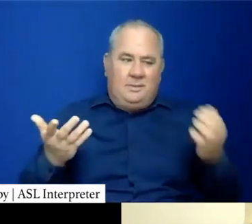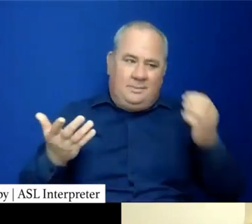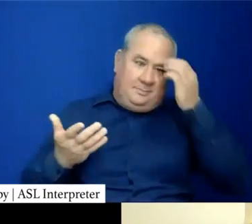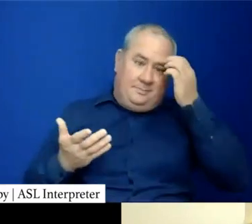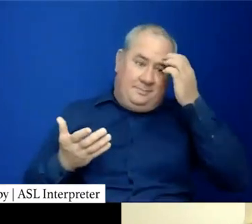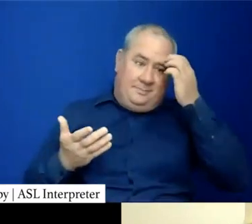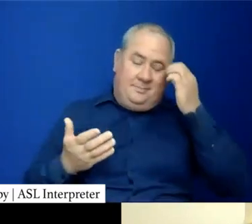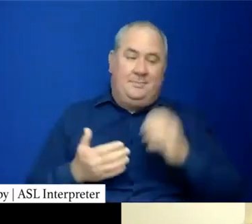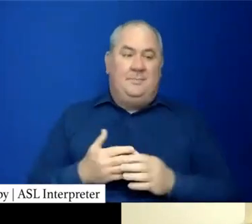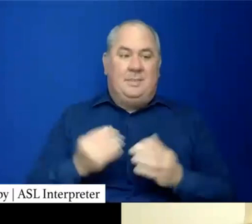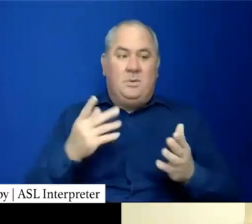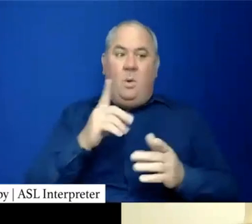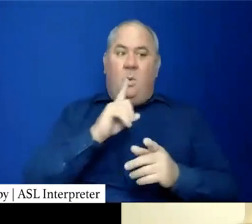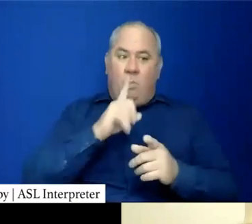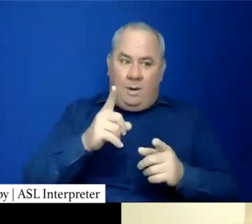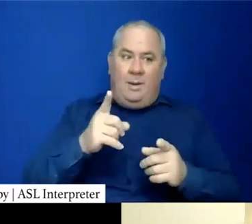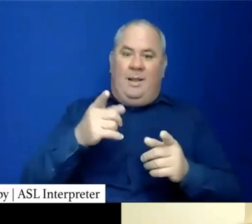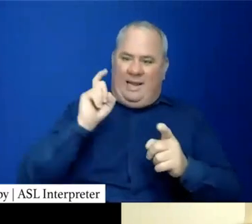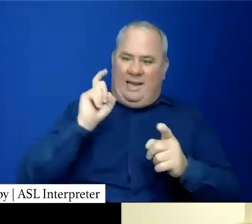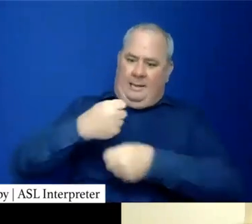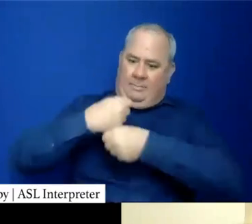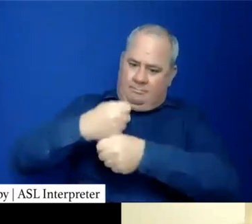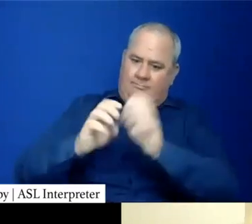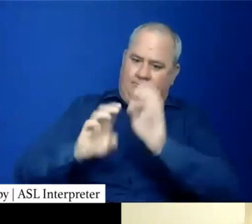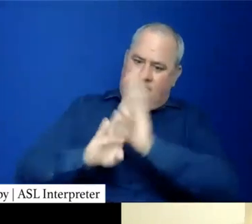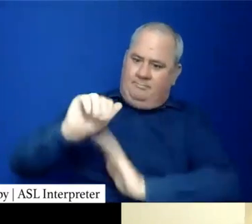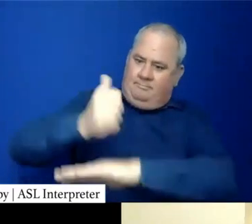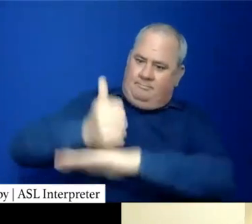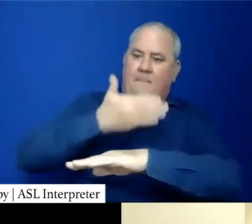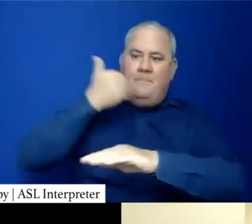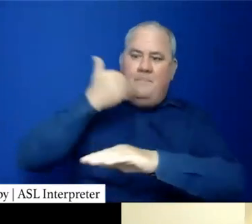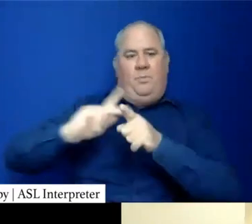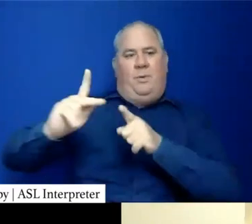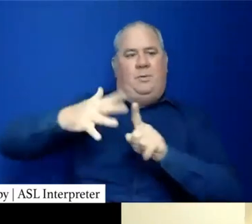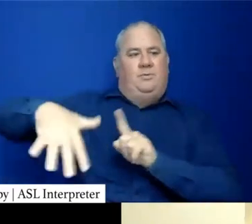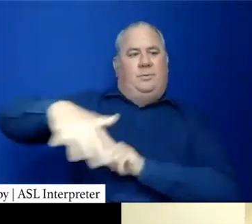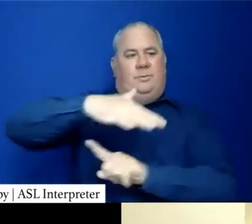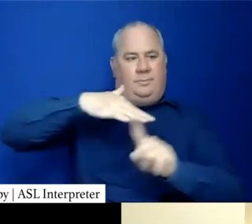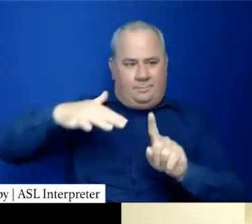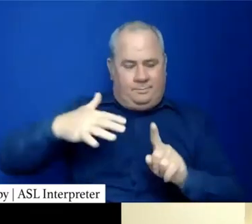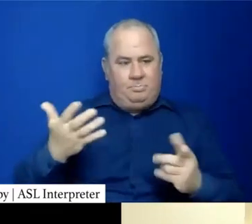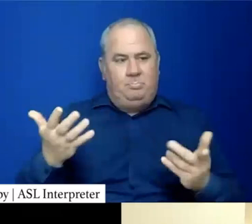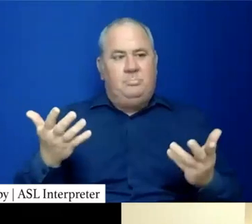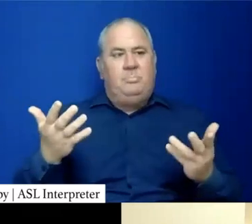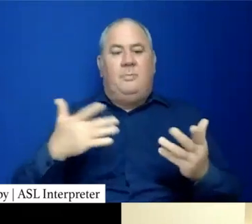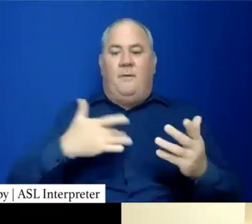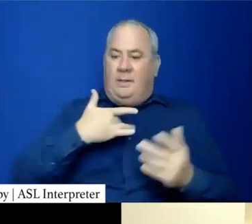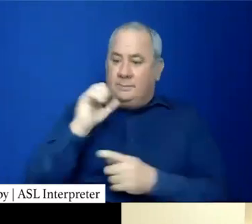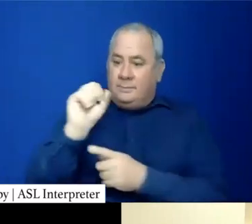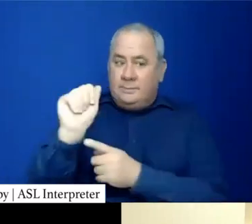professional environment, but we need a better field in order for people to feel safe being visible. And I don't actually know